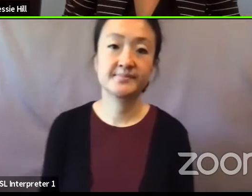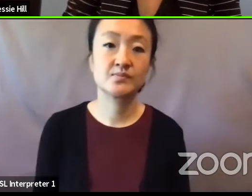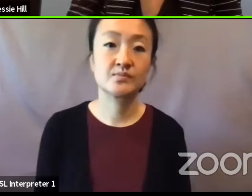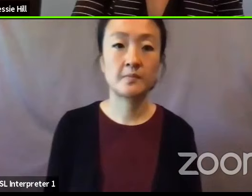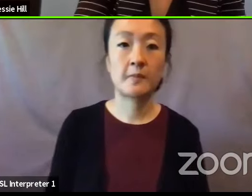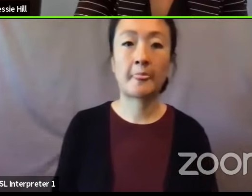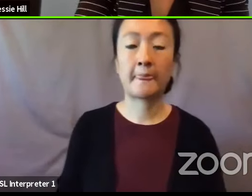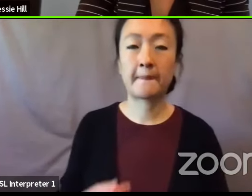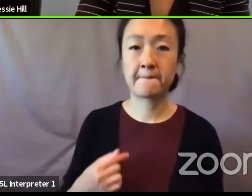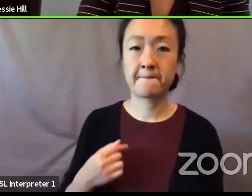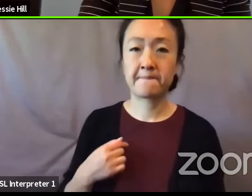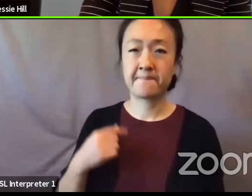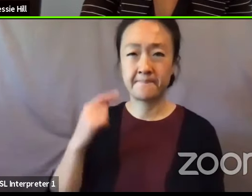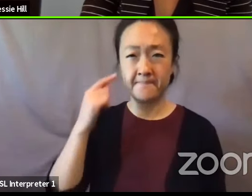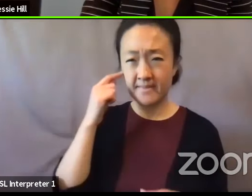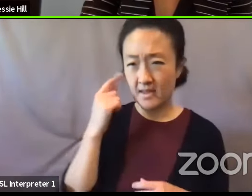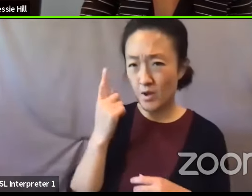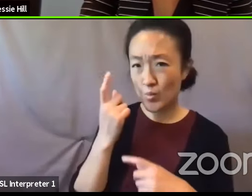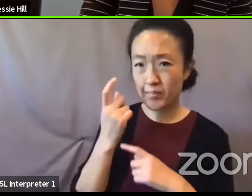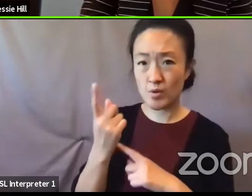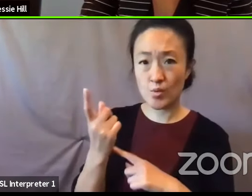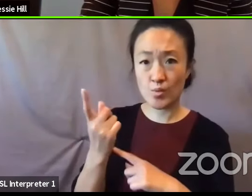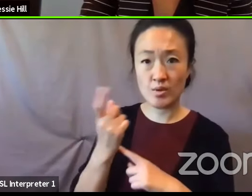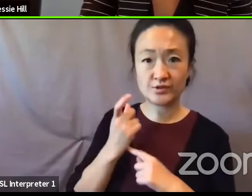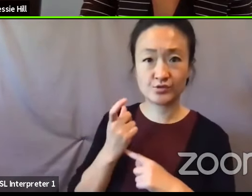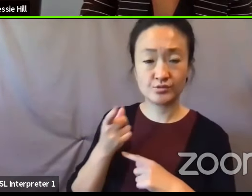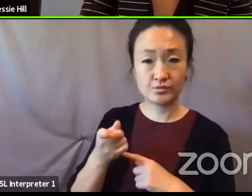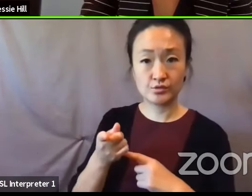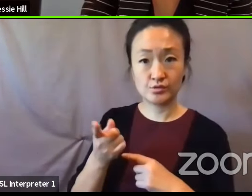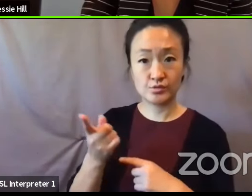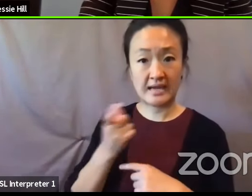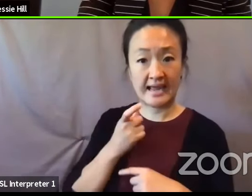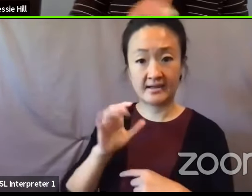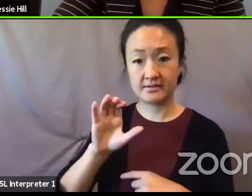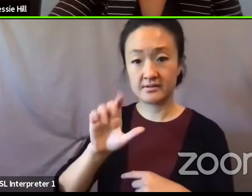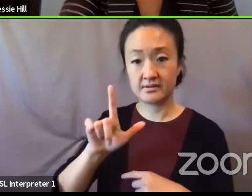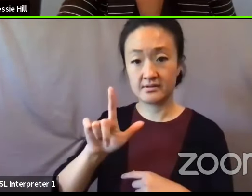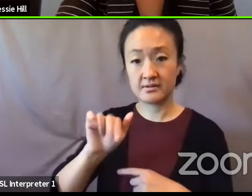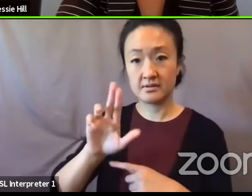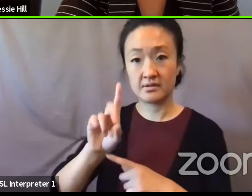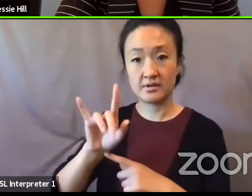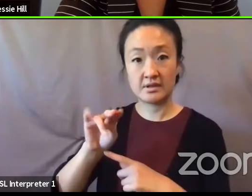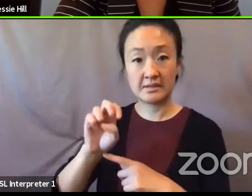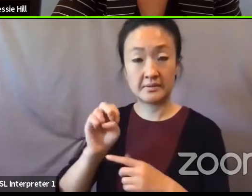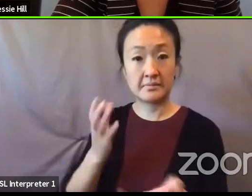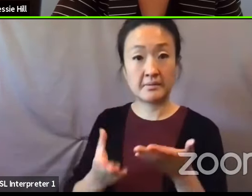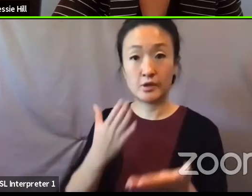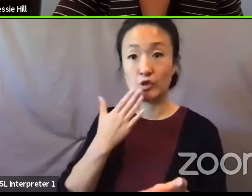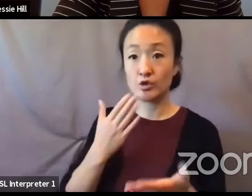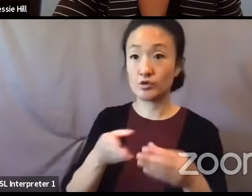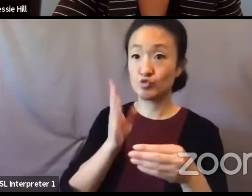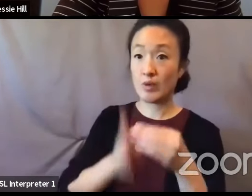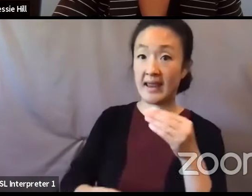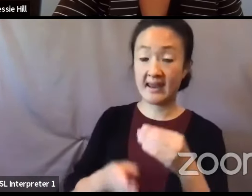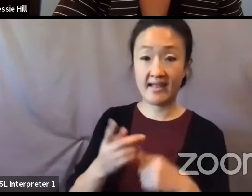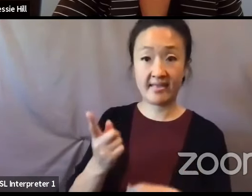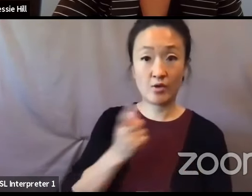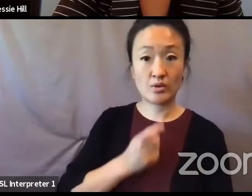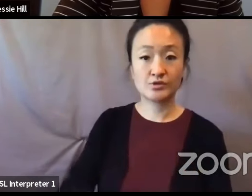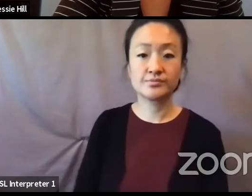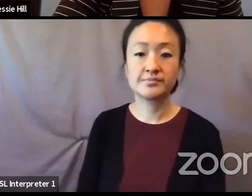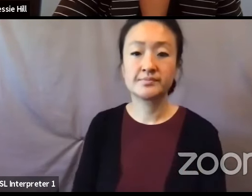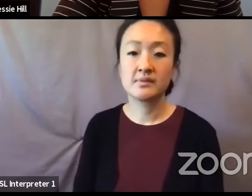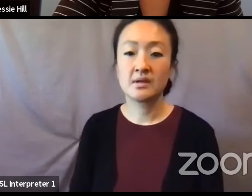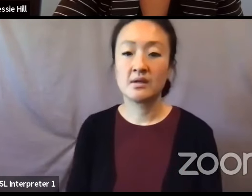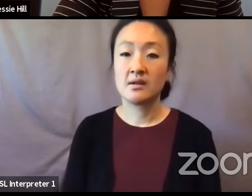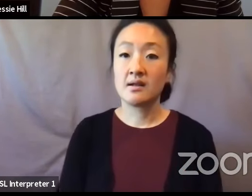I think there's one more question in the queue if you want to ask it, Claudine, and I think it might be a good one to end on. Yeah. So